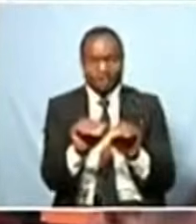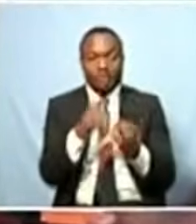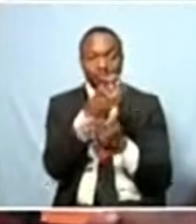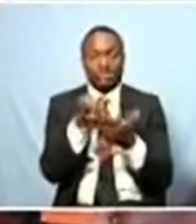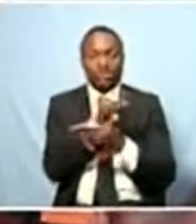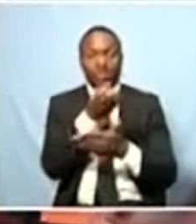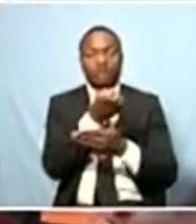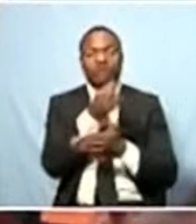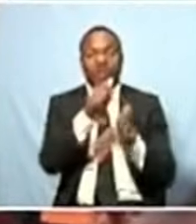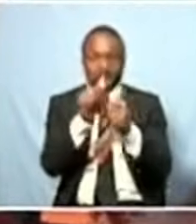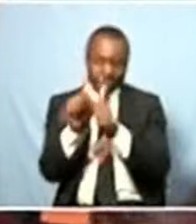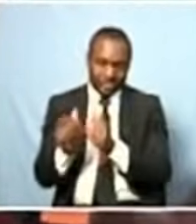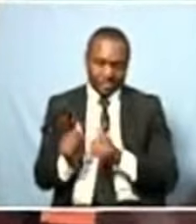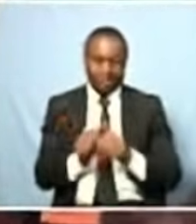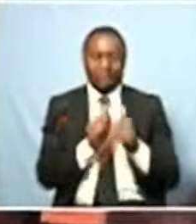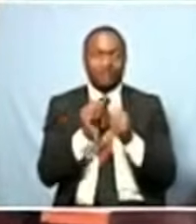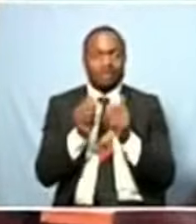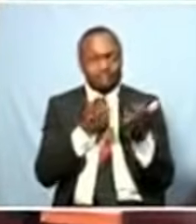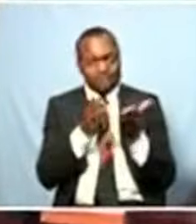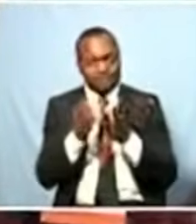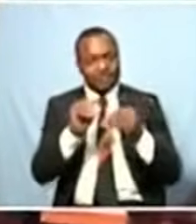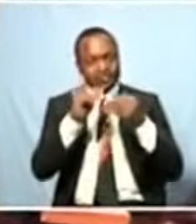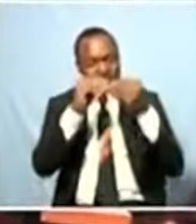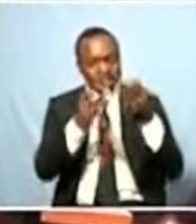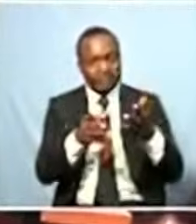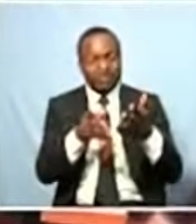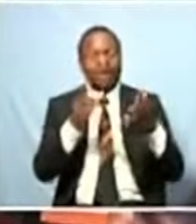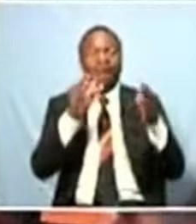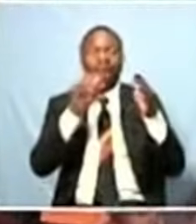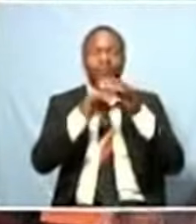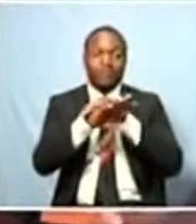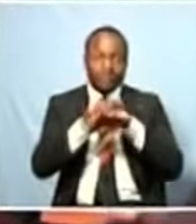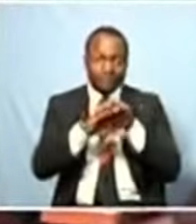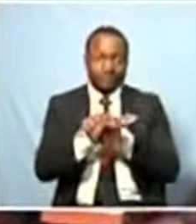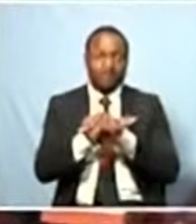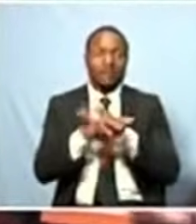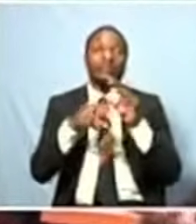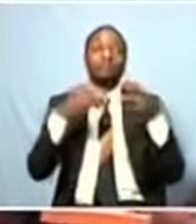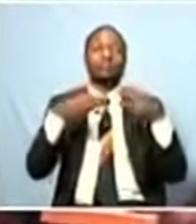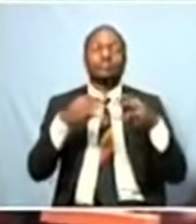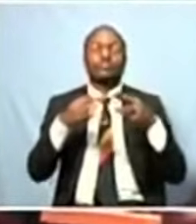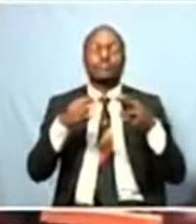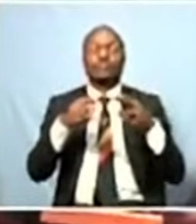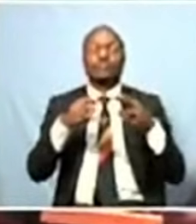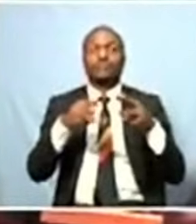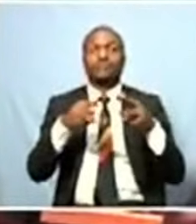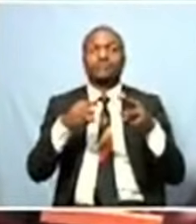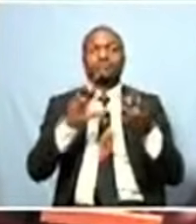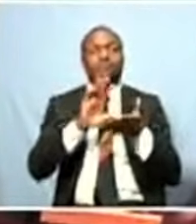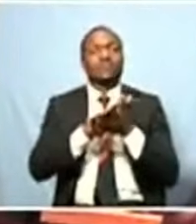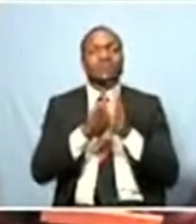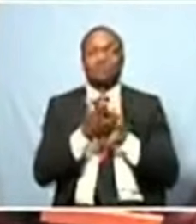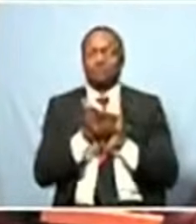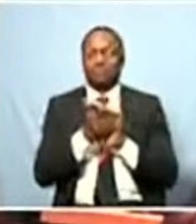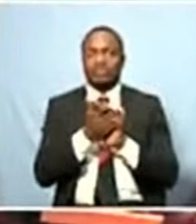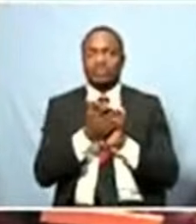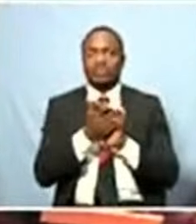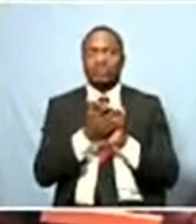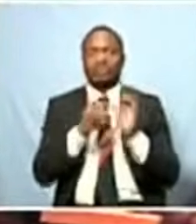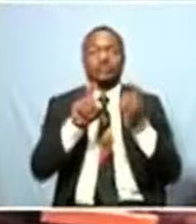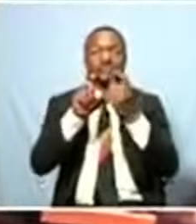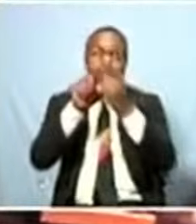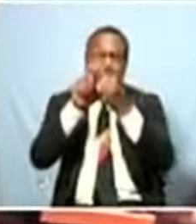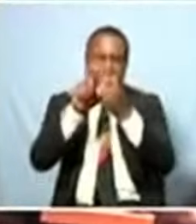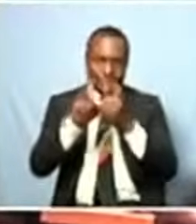economic activities, service delivery, and access to markets remains every